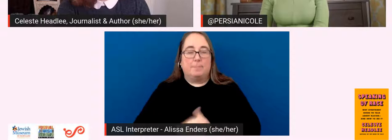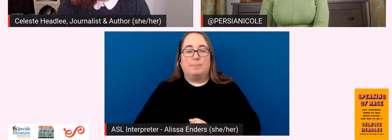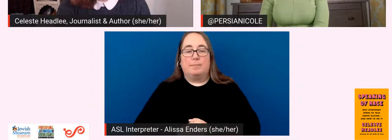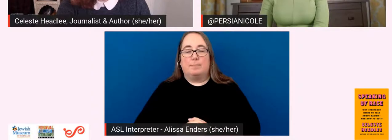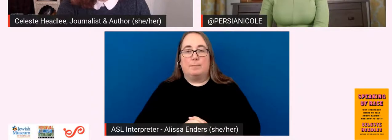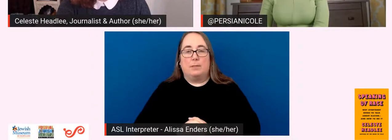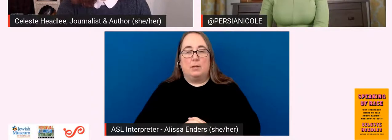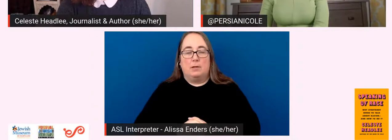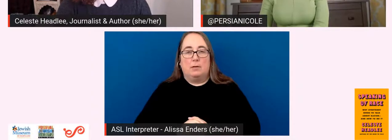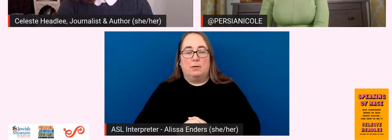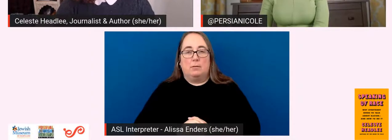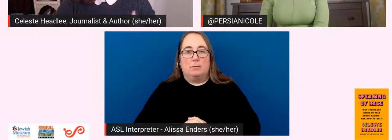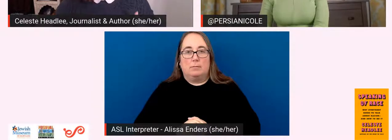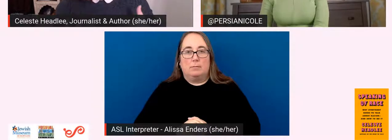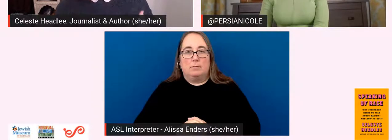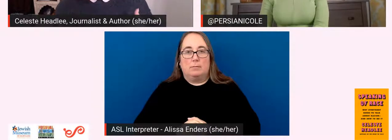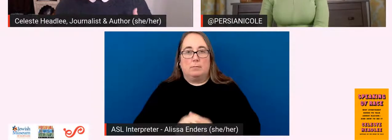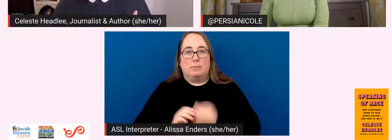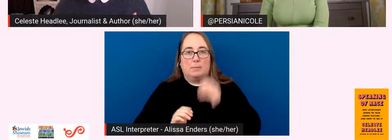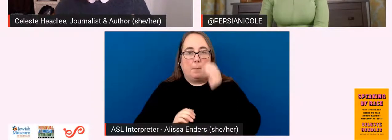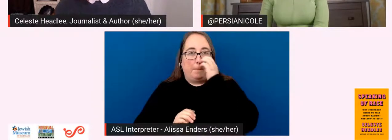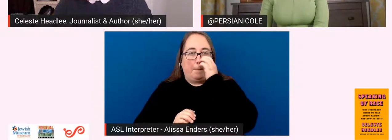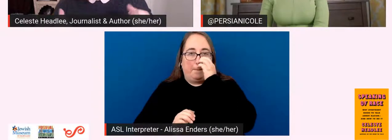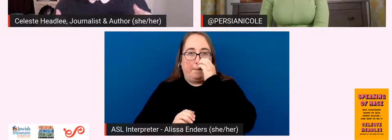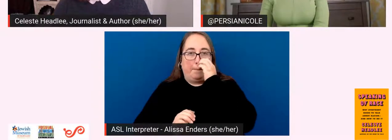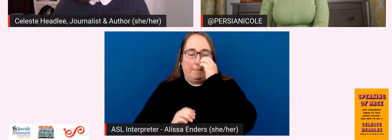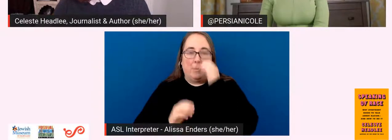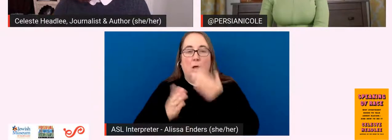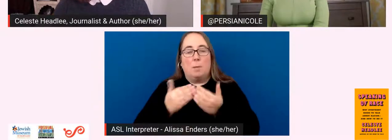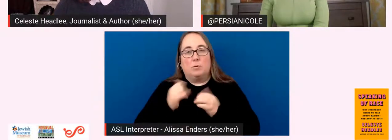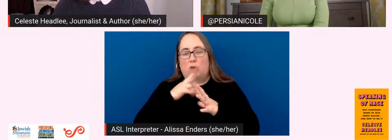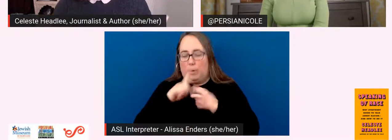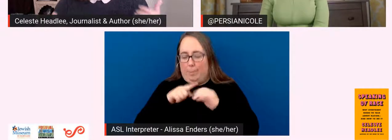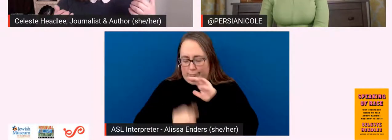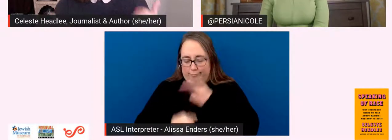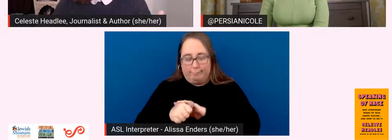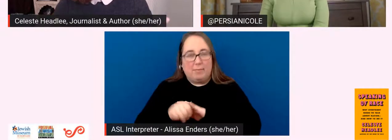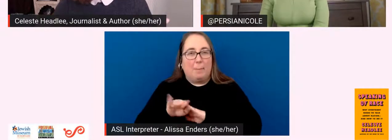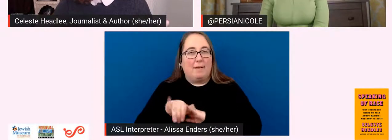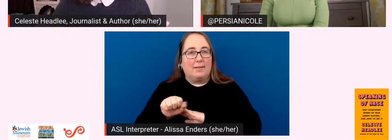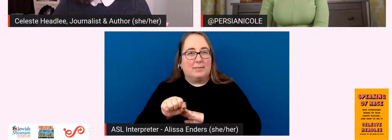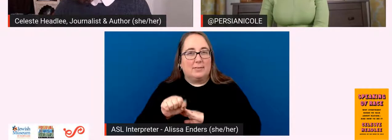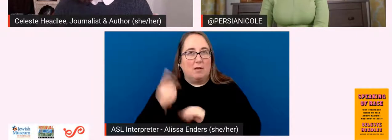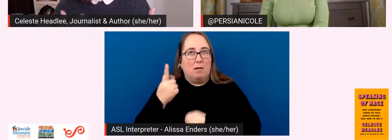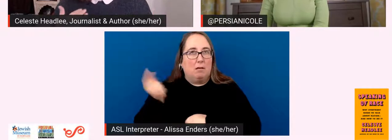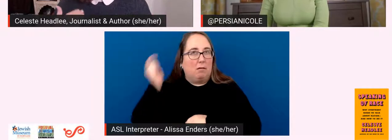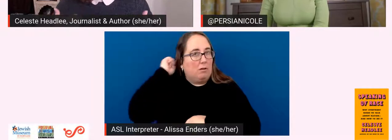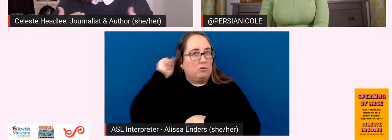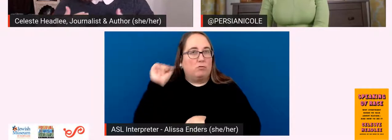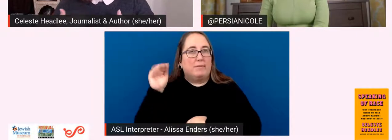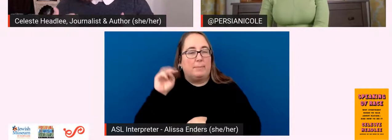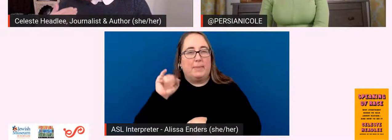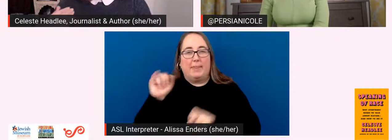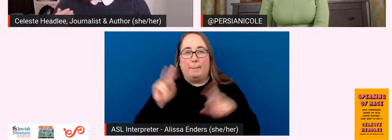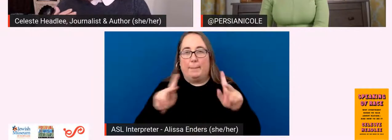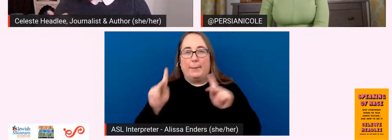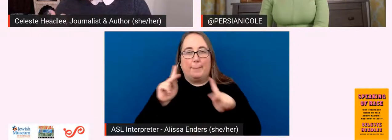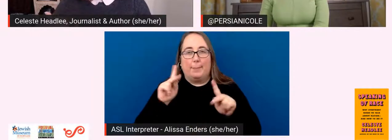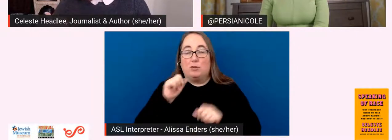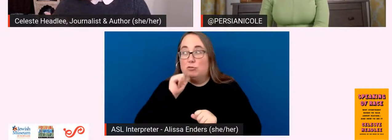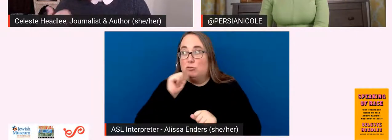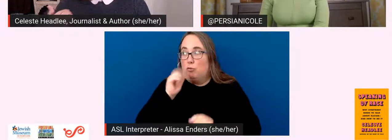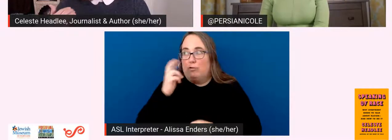That's just the case. And so we're almost always talking about implicit bias, unconscious racism that people don't